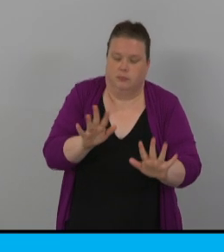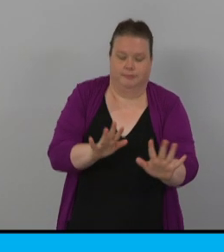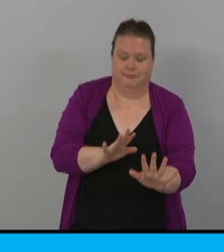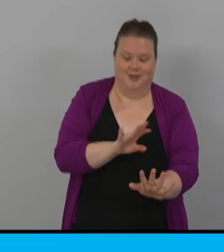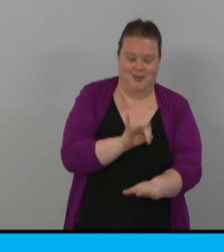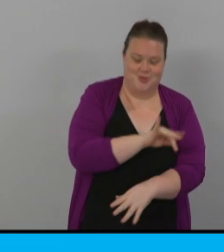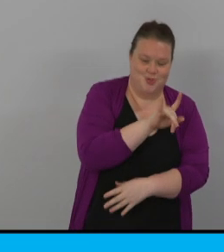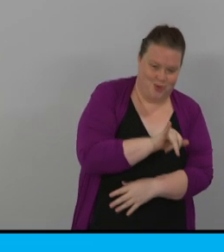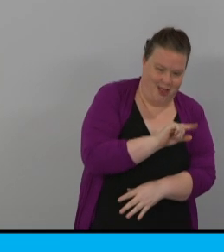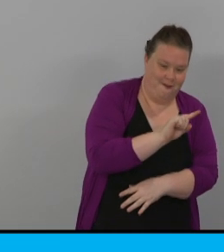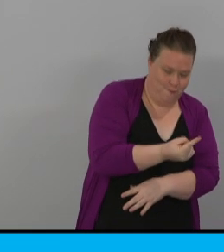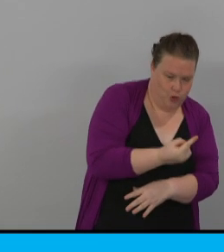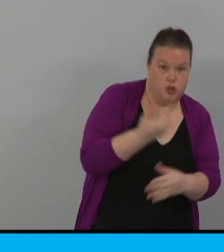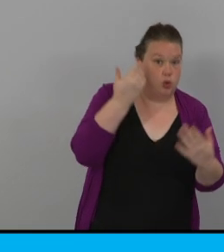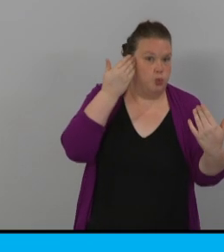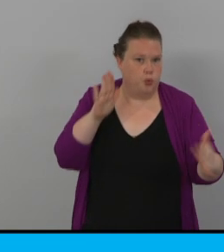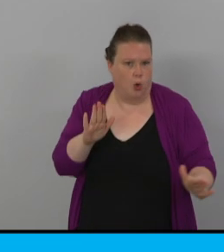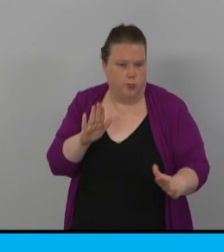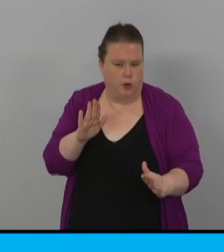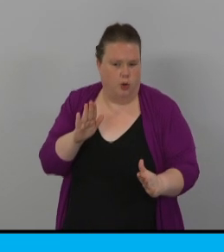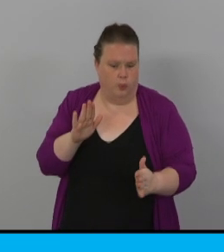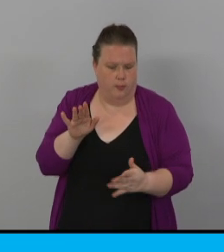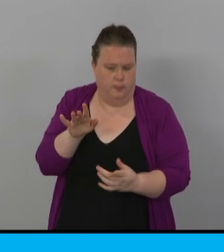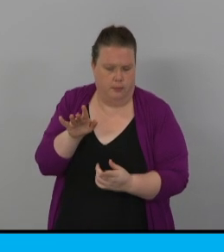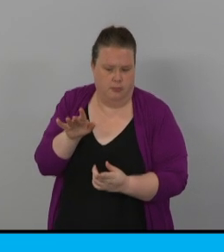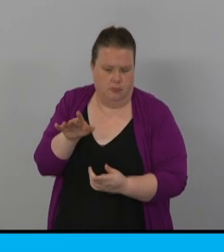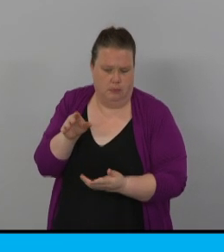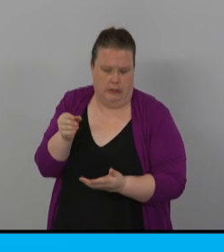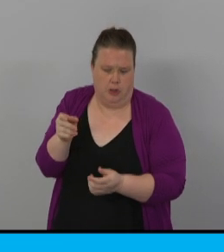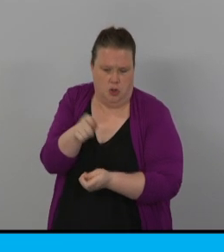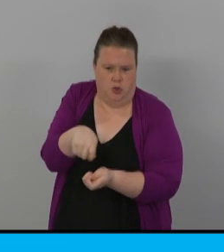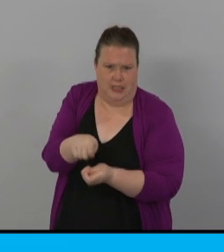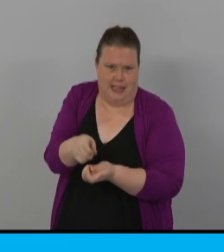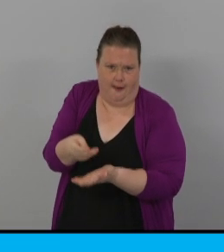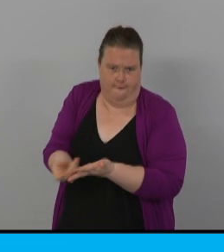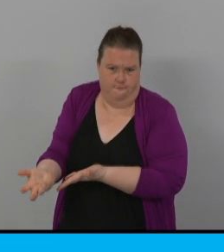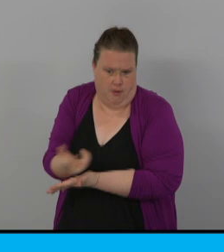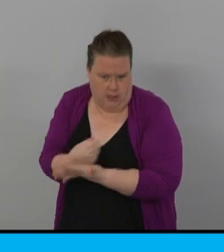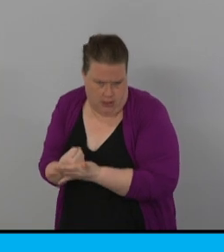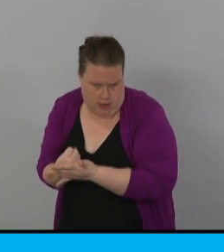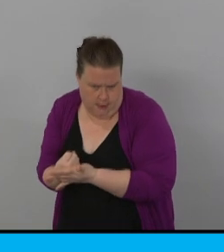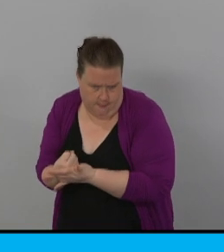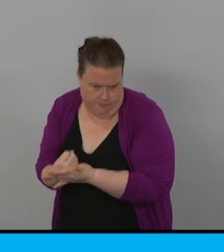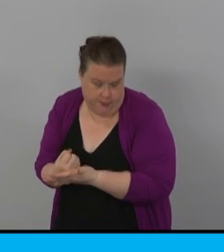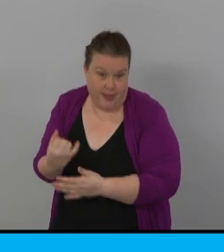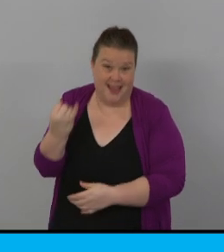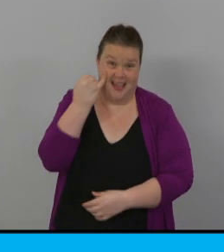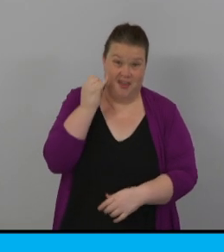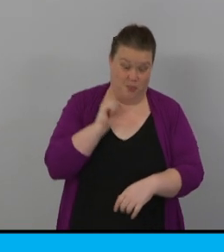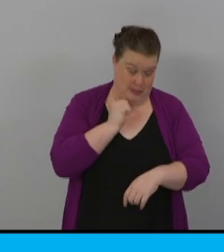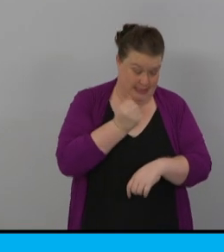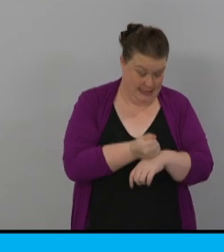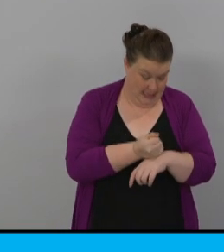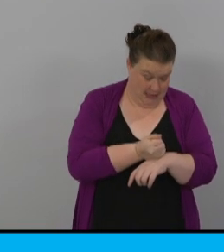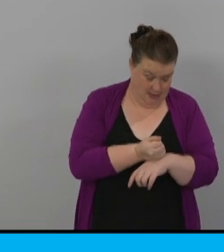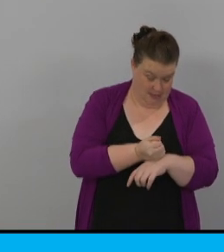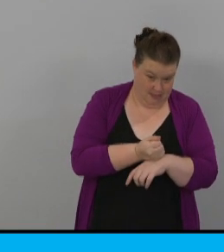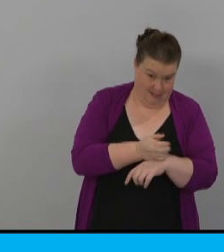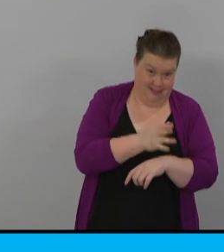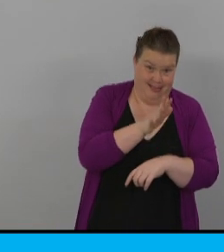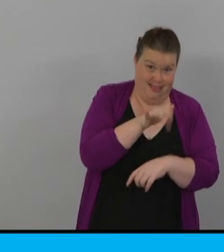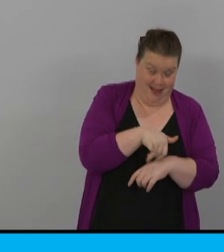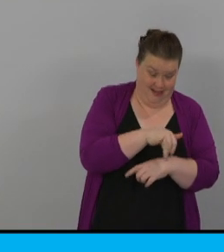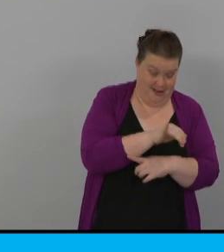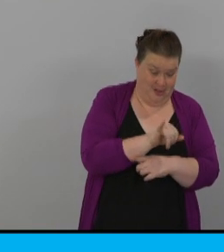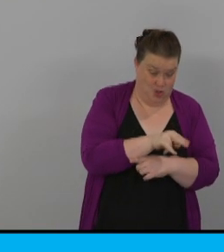1st, because you're looking at setting a budget early in June, and you may, like this year, and that would have been very difficult to interpret all